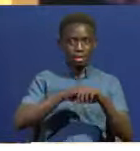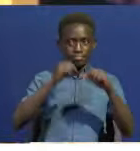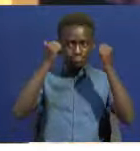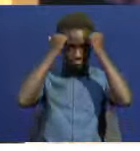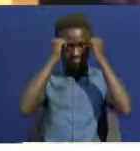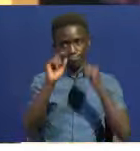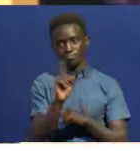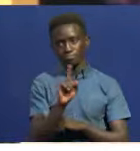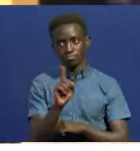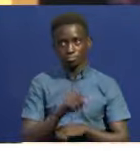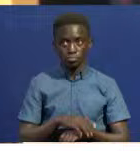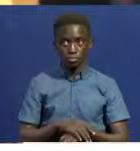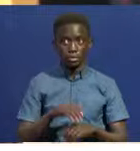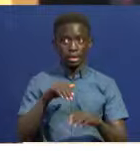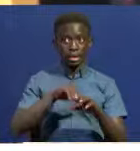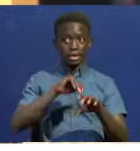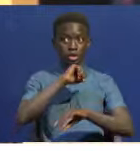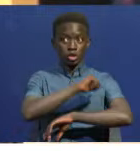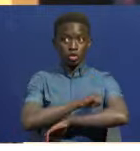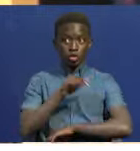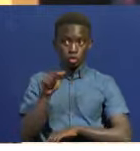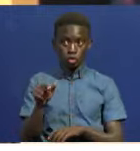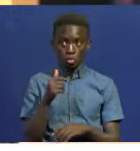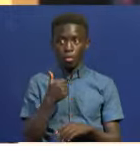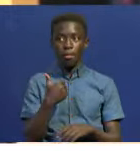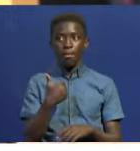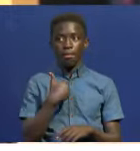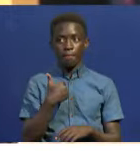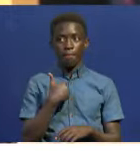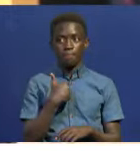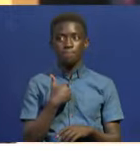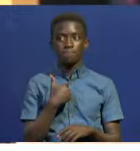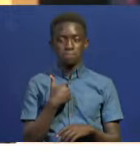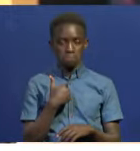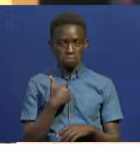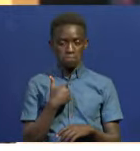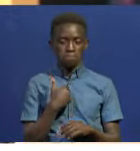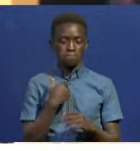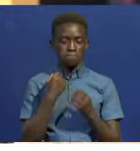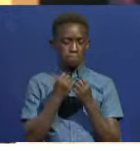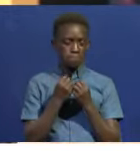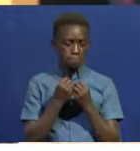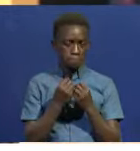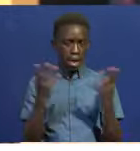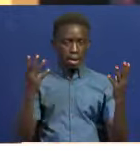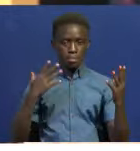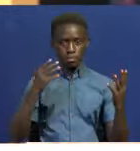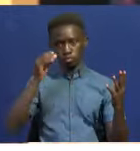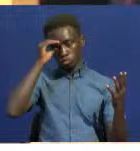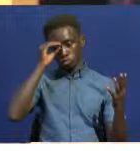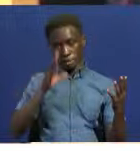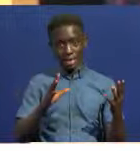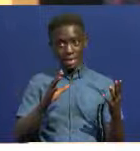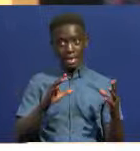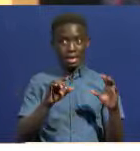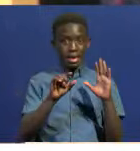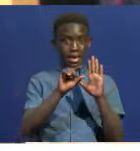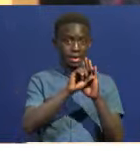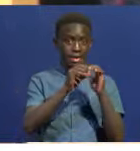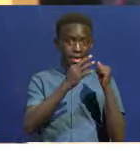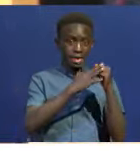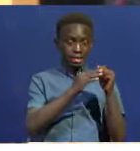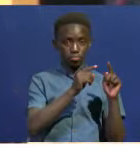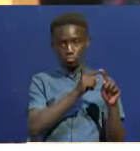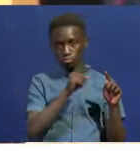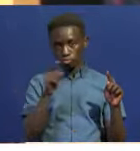Hii shule yetu tuko na population kubwa, tuko na grade 8, wale wanaingia grade 9 ni wanafunzi